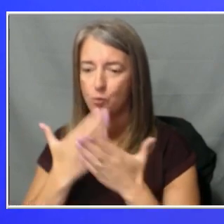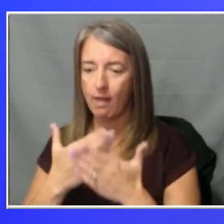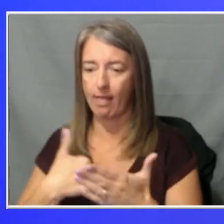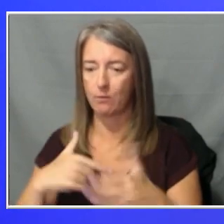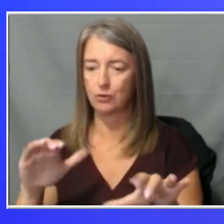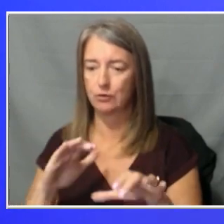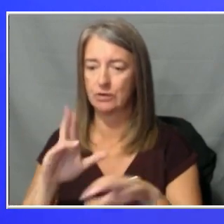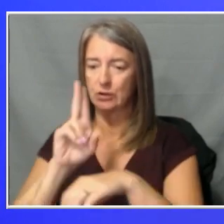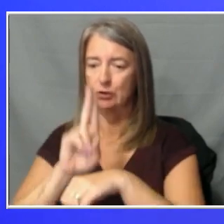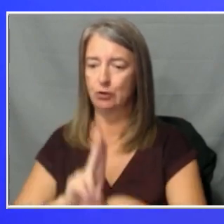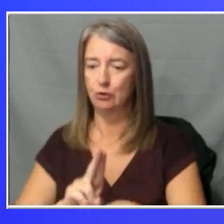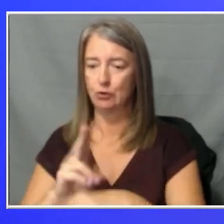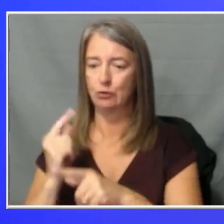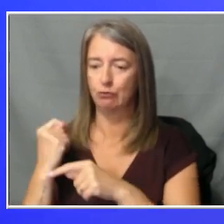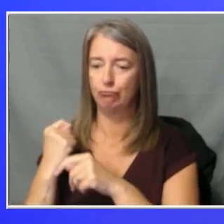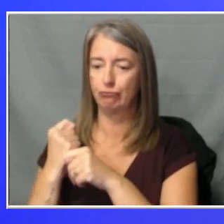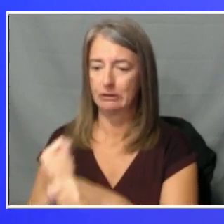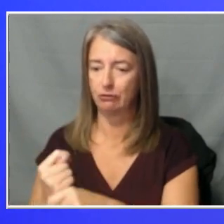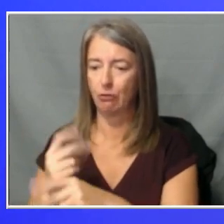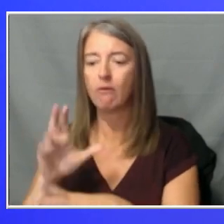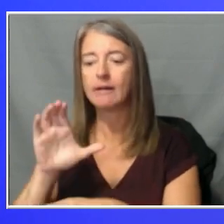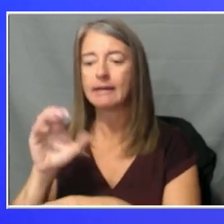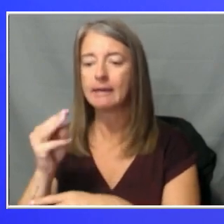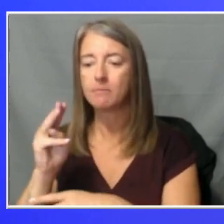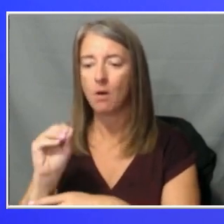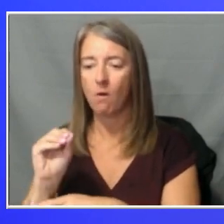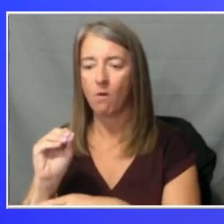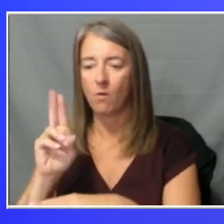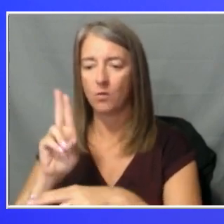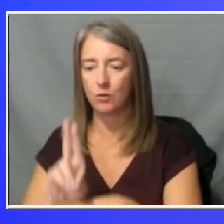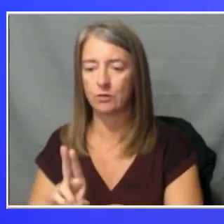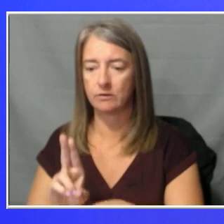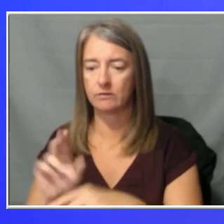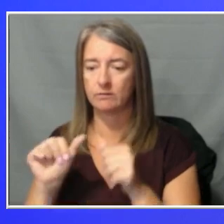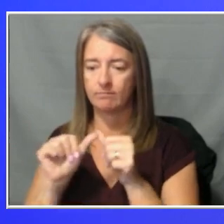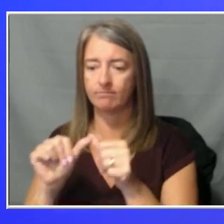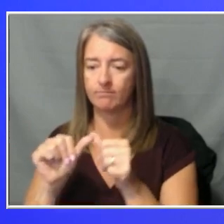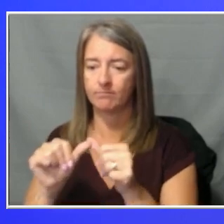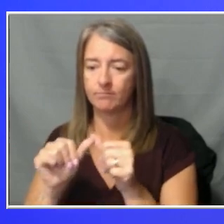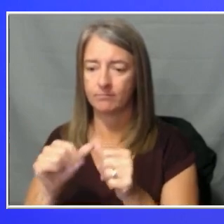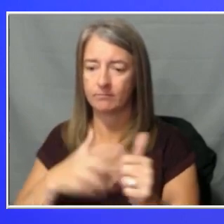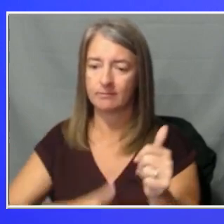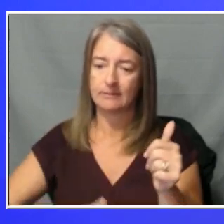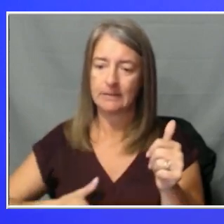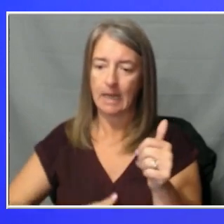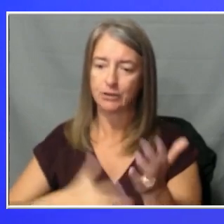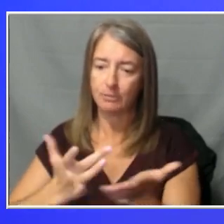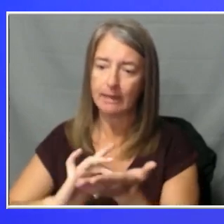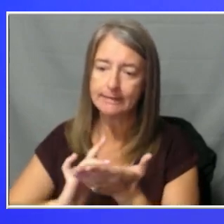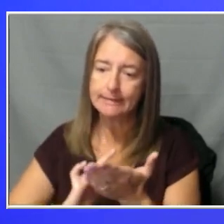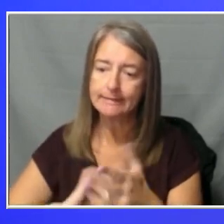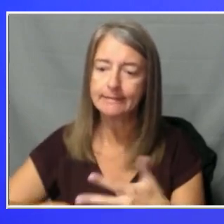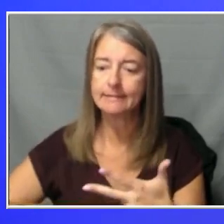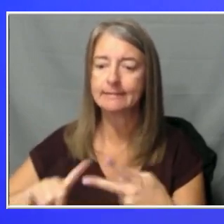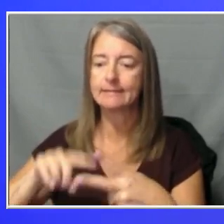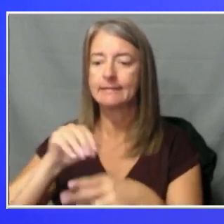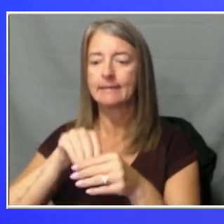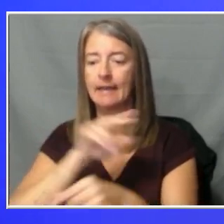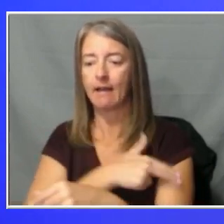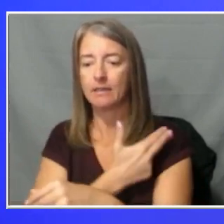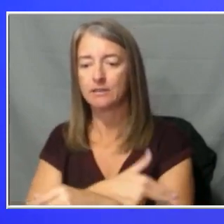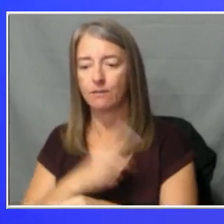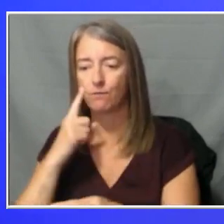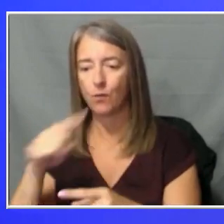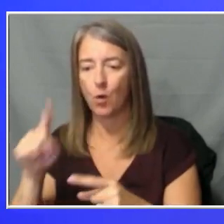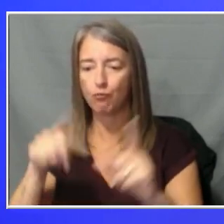was used to traditional chemotherapy where, you are on constant anti-nausea medication. You are in the hospital for